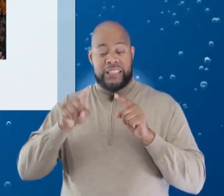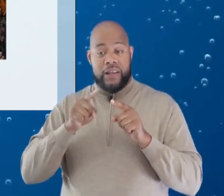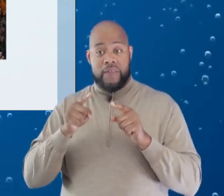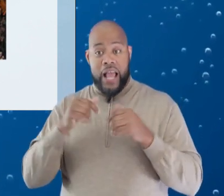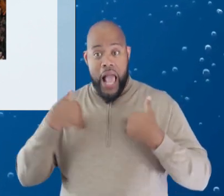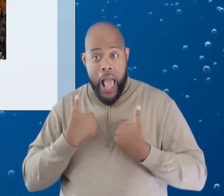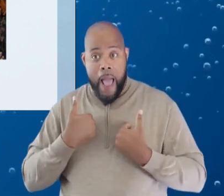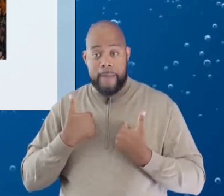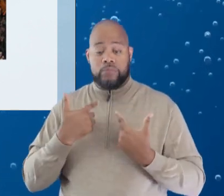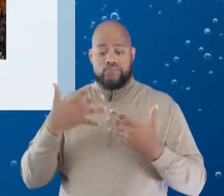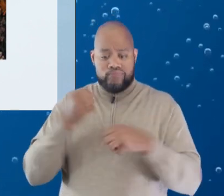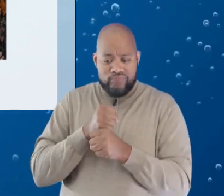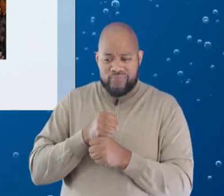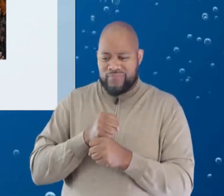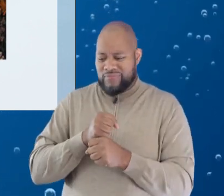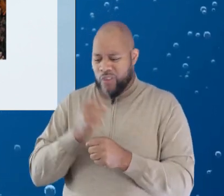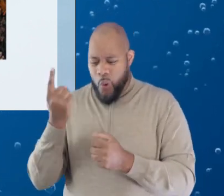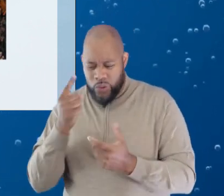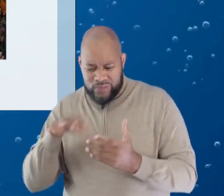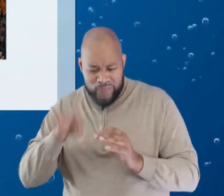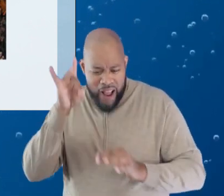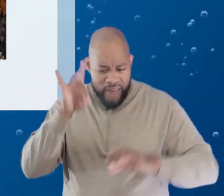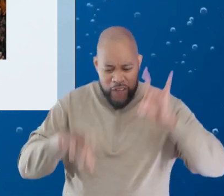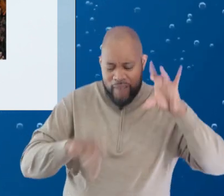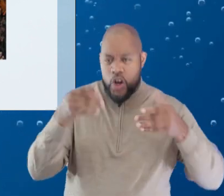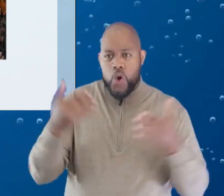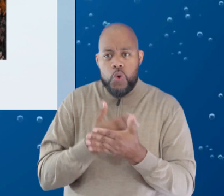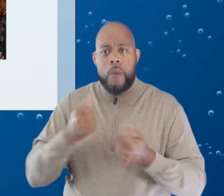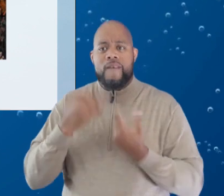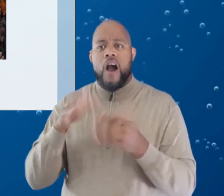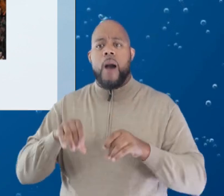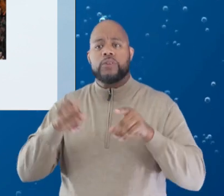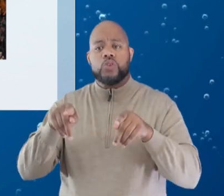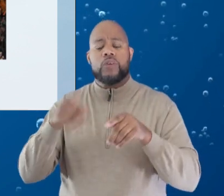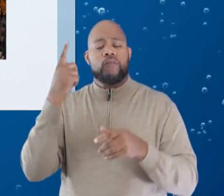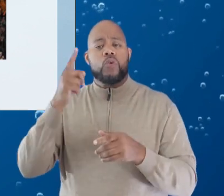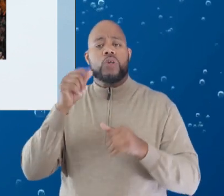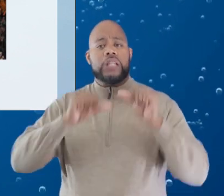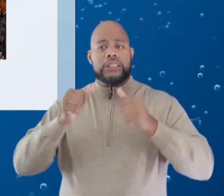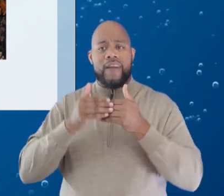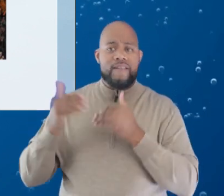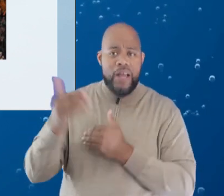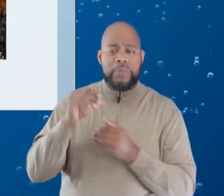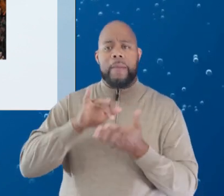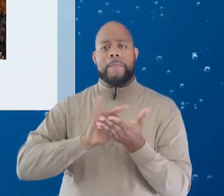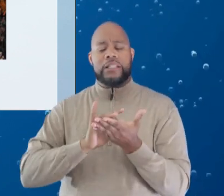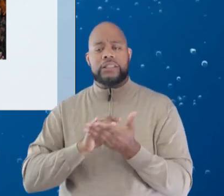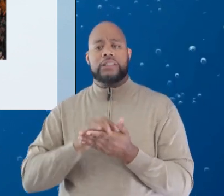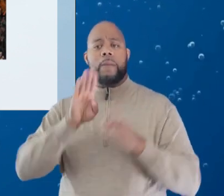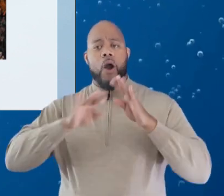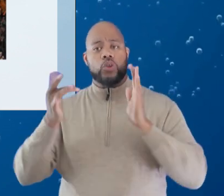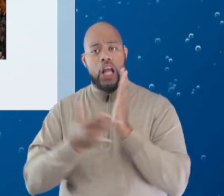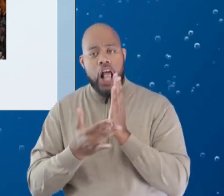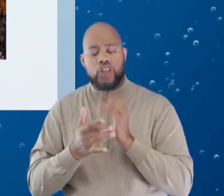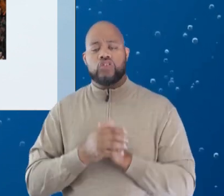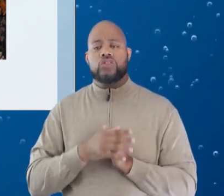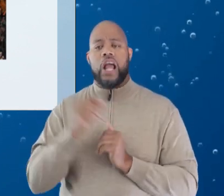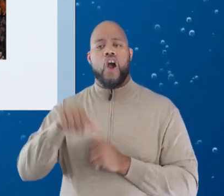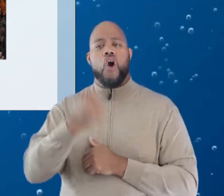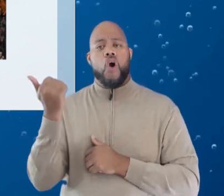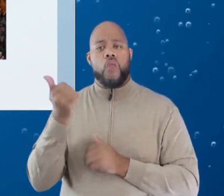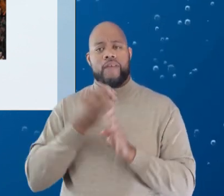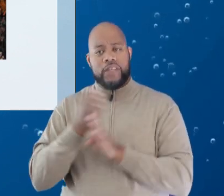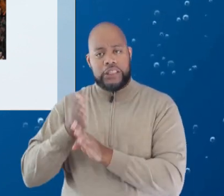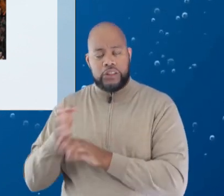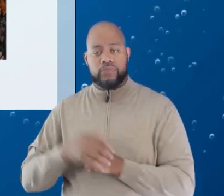species, compounds, and microbes are routinely discovered, providing opportunities for scientific advancement in medicine, biotechnology, and